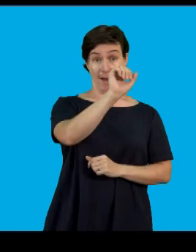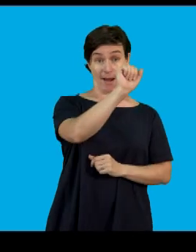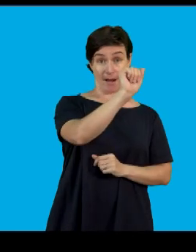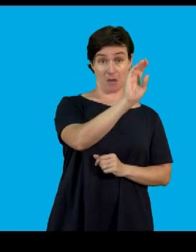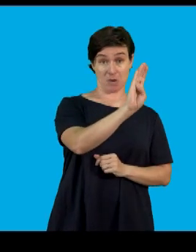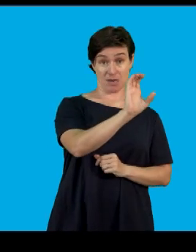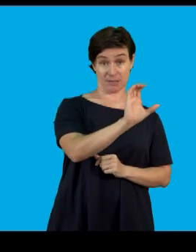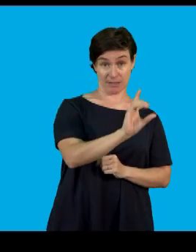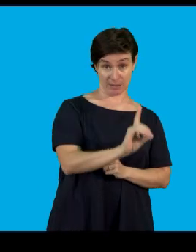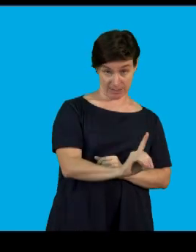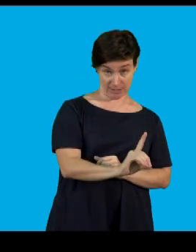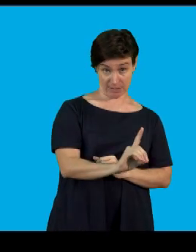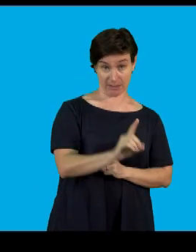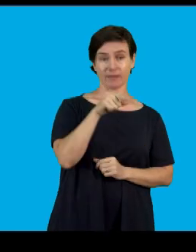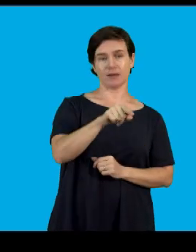the question number.